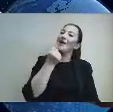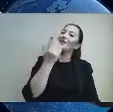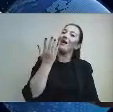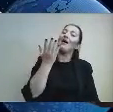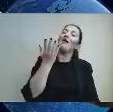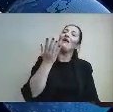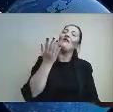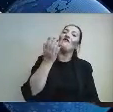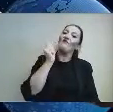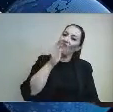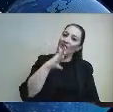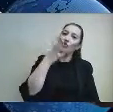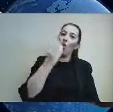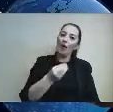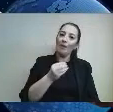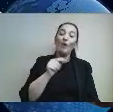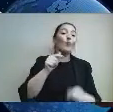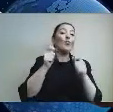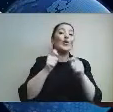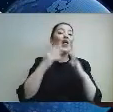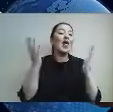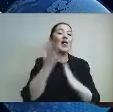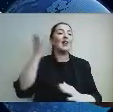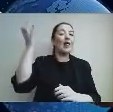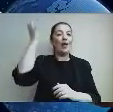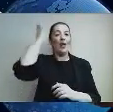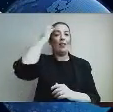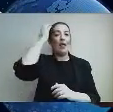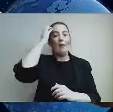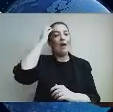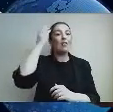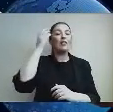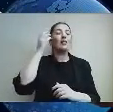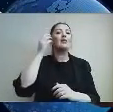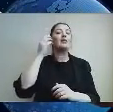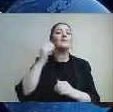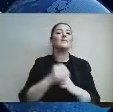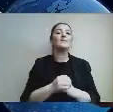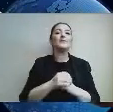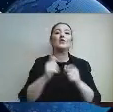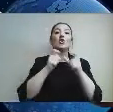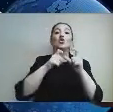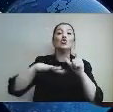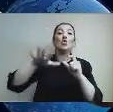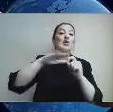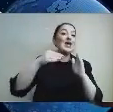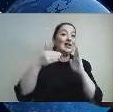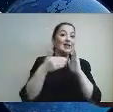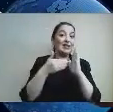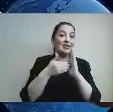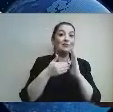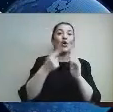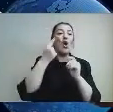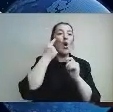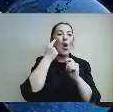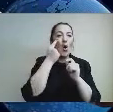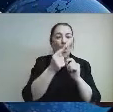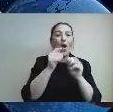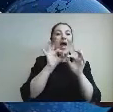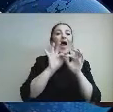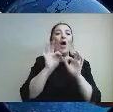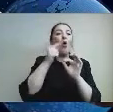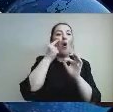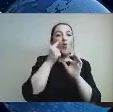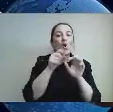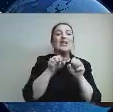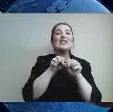fundamental criterion here is that social benefit ecosystem should grow in a healthy manner so